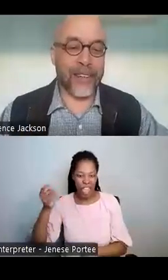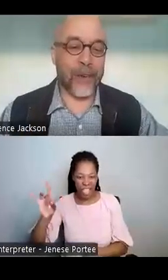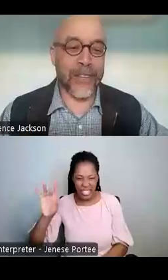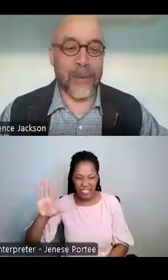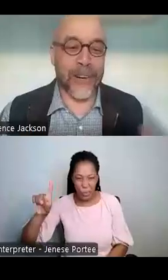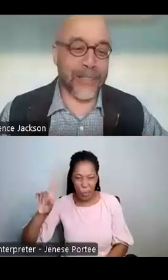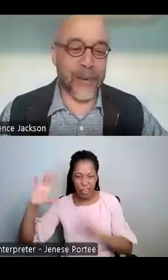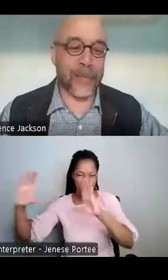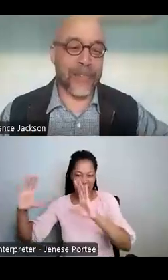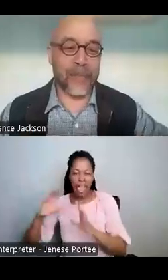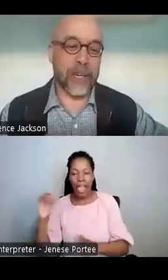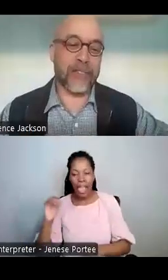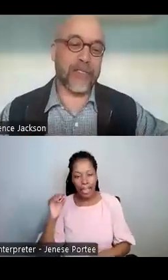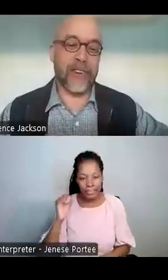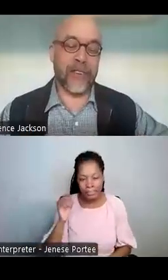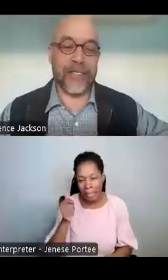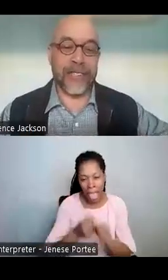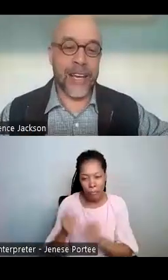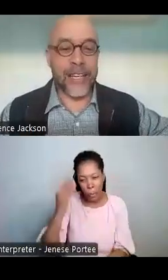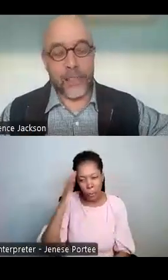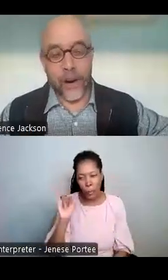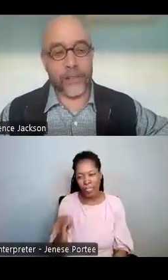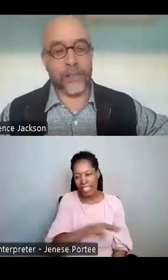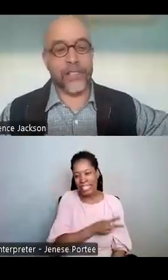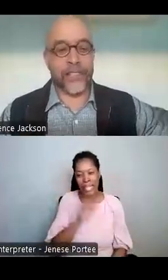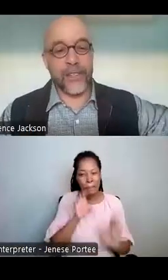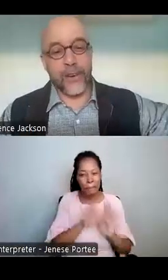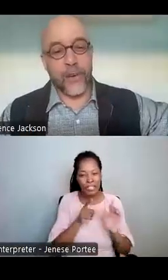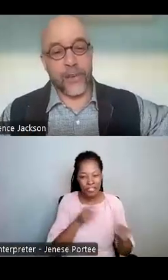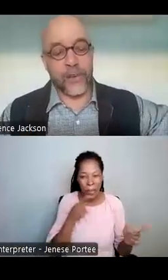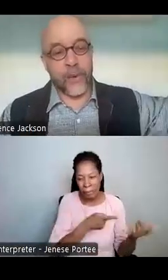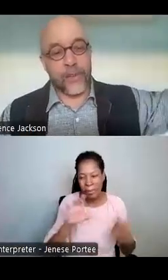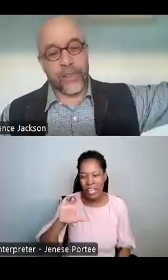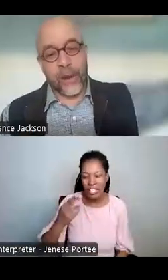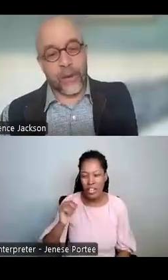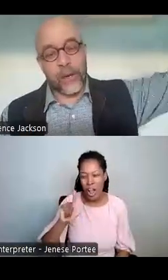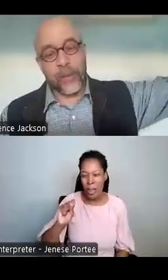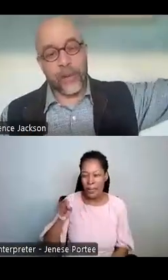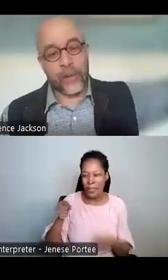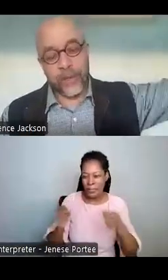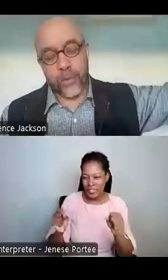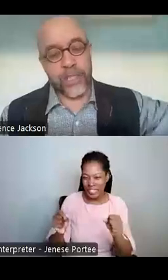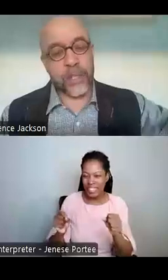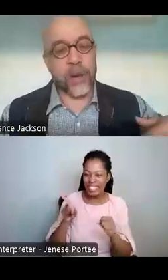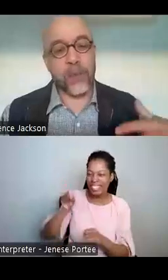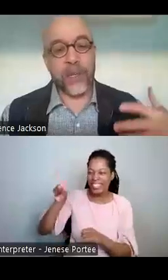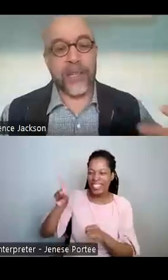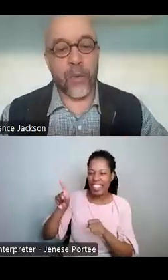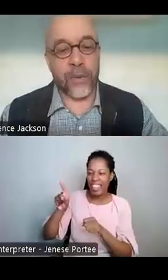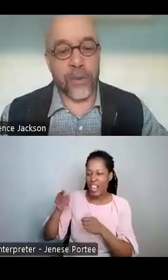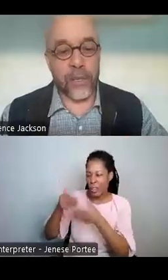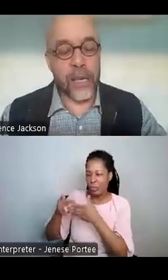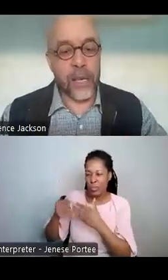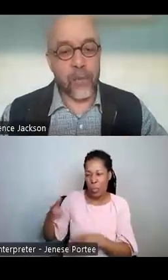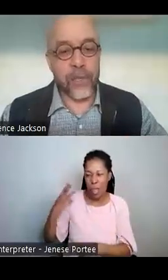everybody knows like where I grabbed this picture, that's Charles Street, on the going up the hill towards the Washington Monument. It's like